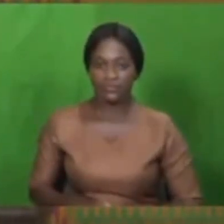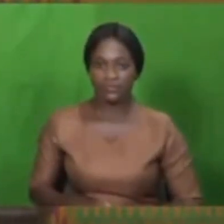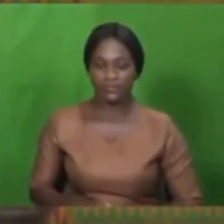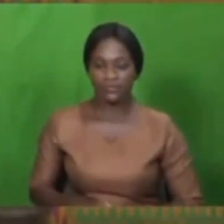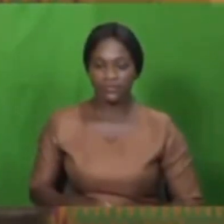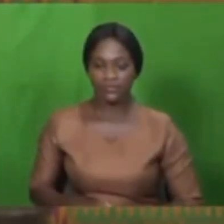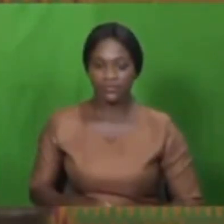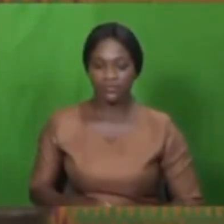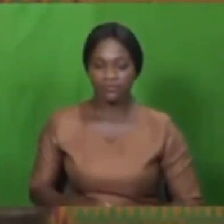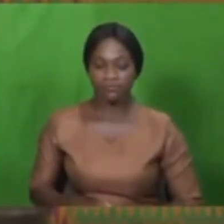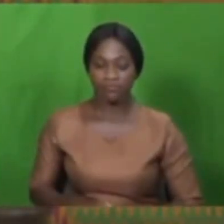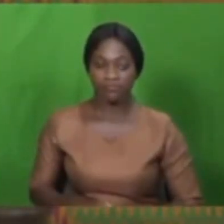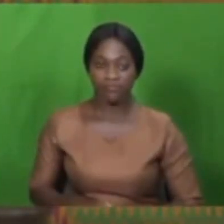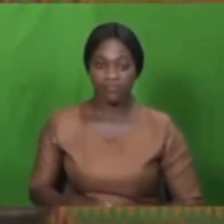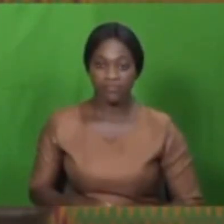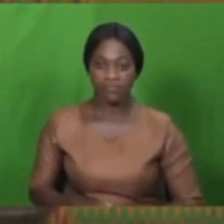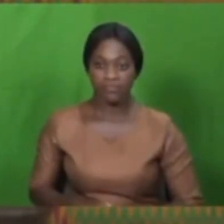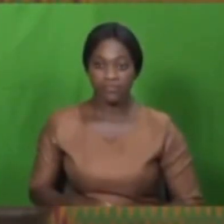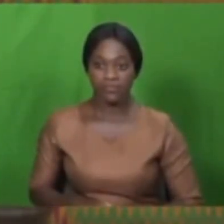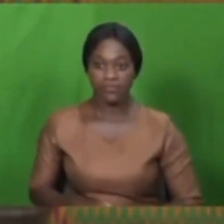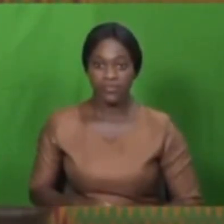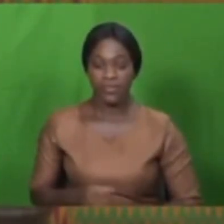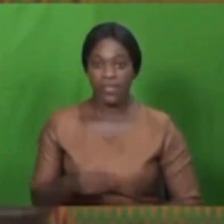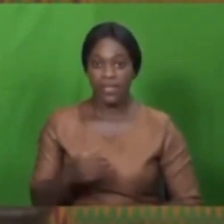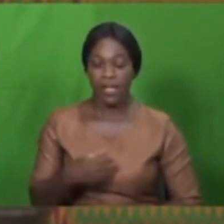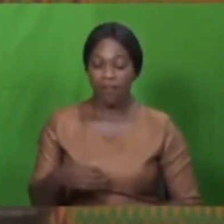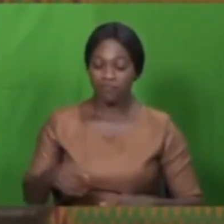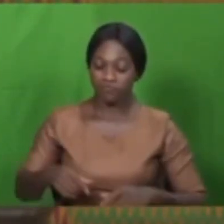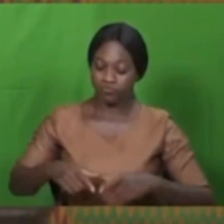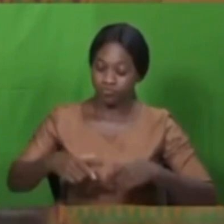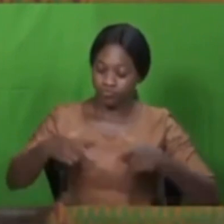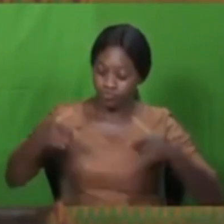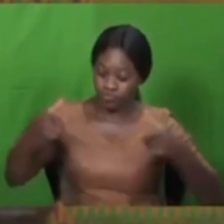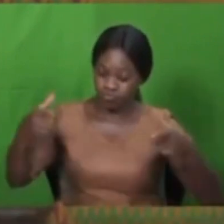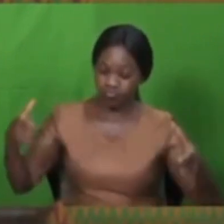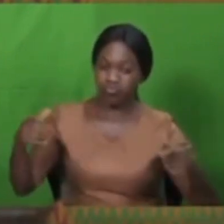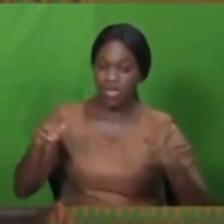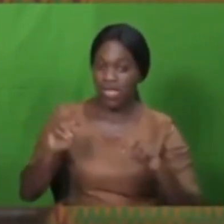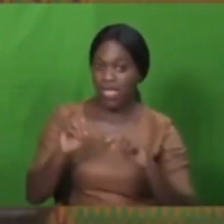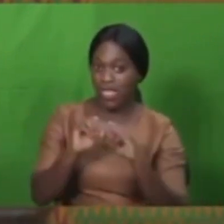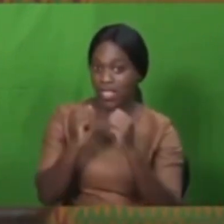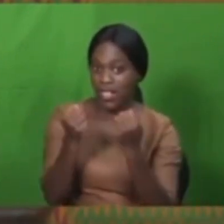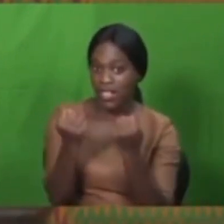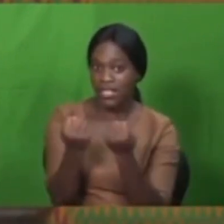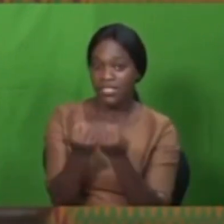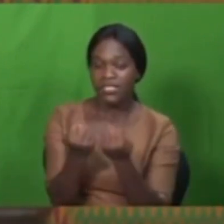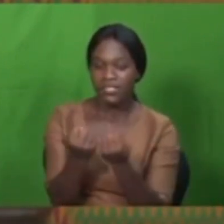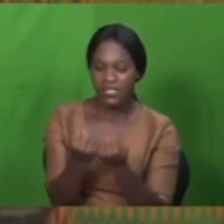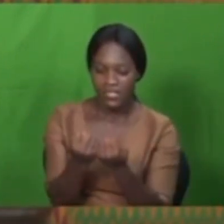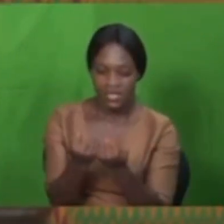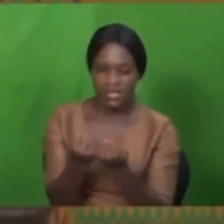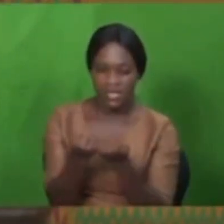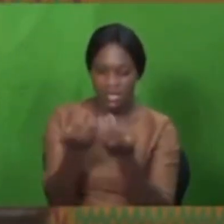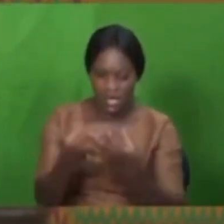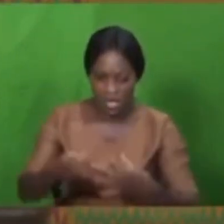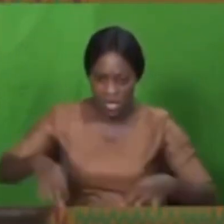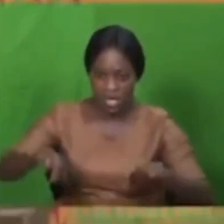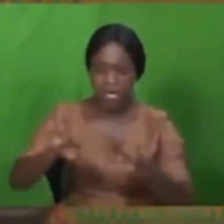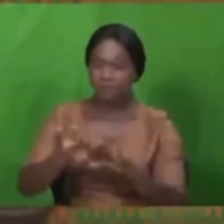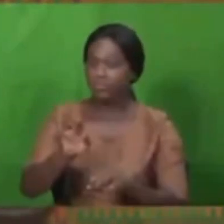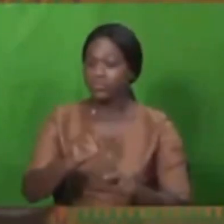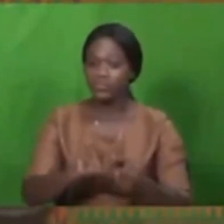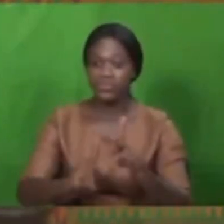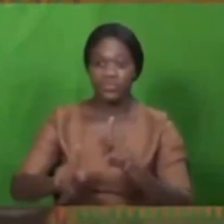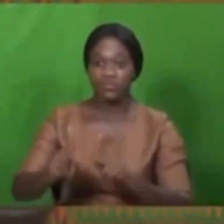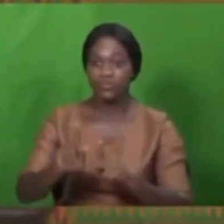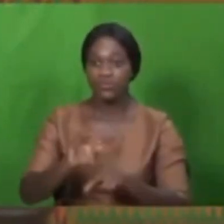You have a large team of Your Excellencies, the Dean and